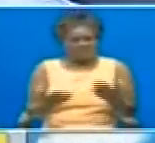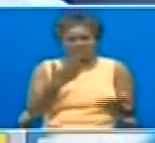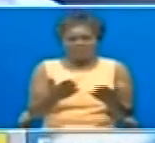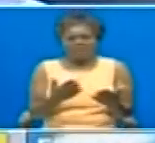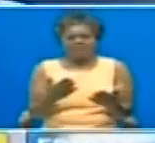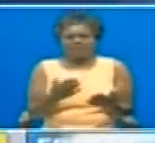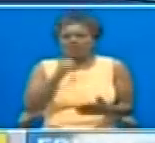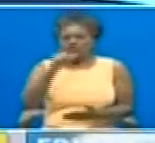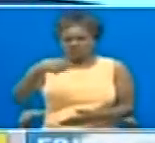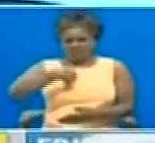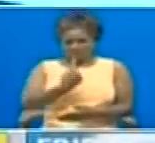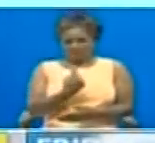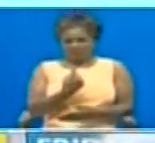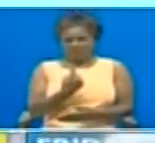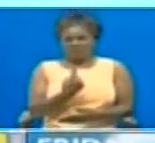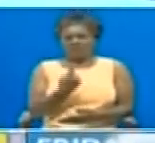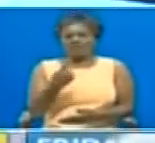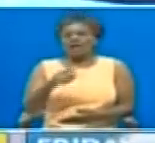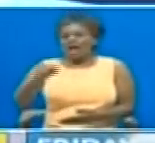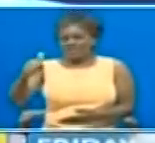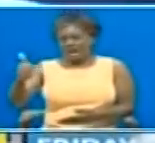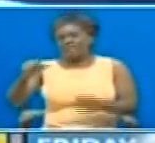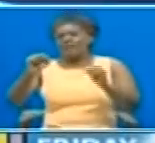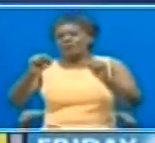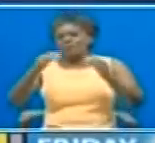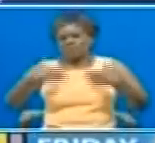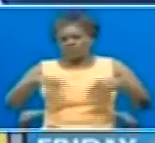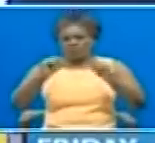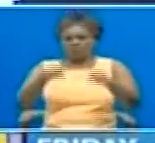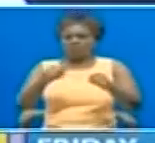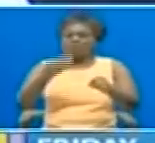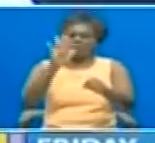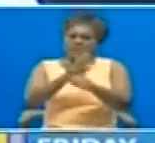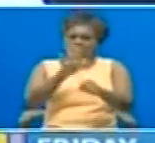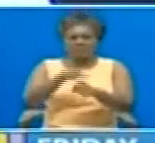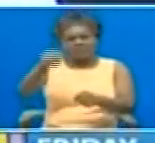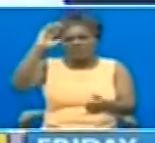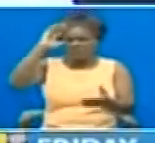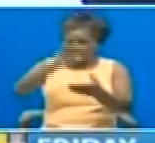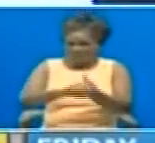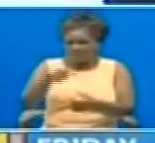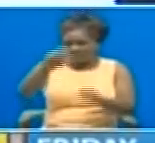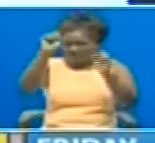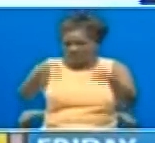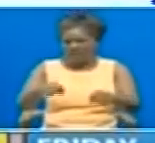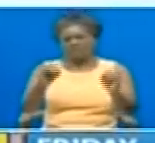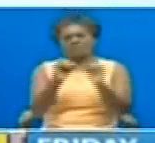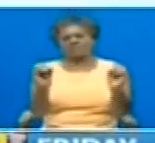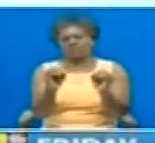Mostly not for me. Mm-hmm. I feel like inspired for other people mm-hmm. because mm-hmm. I know there's a lot of people who don't believe that they can do it. Mm-hmm.